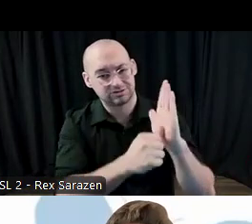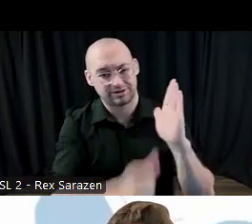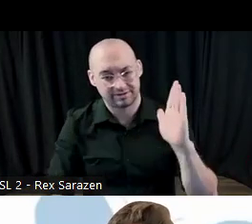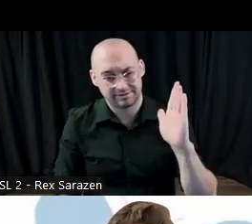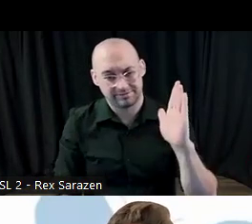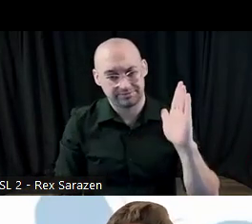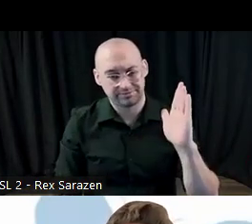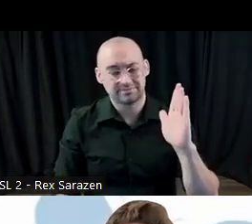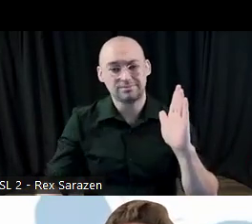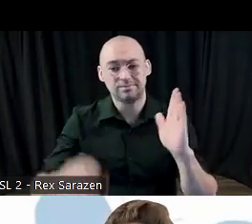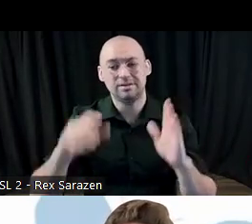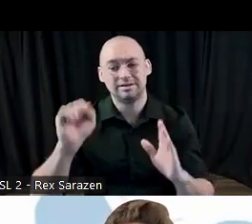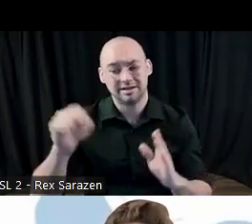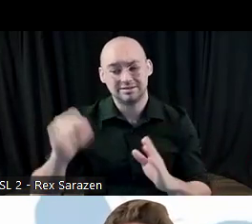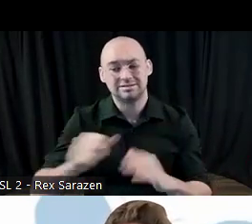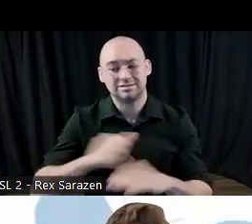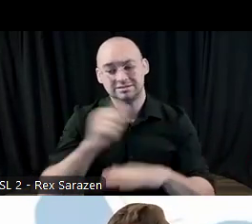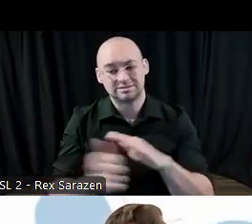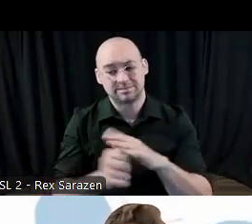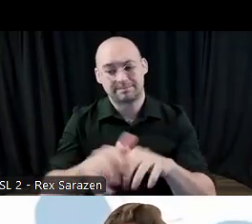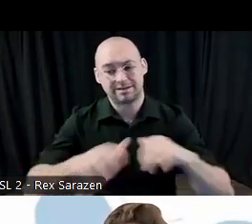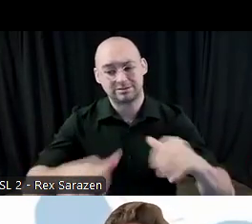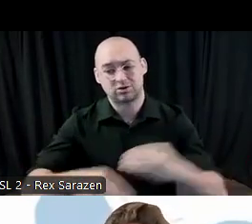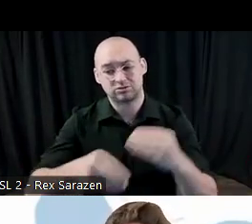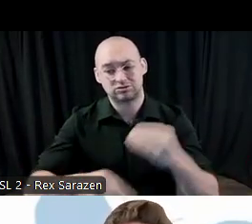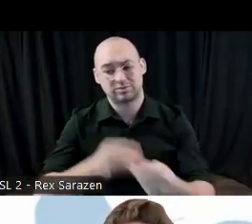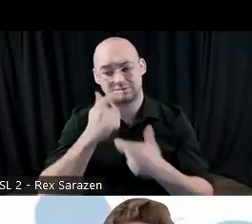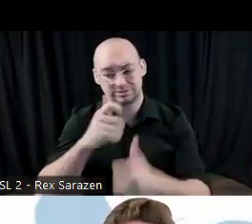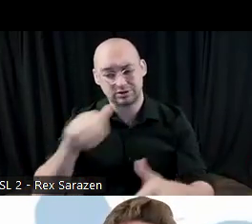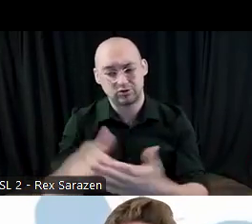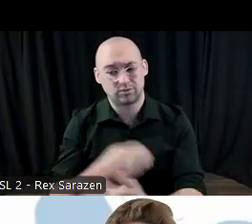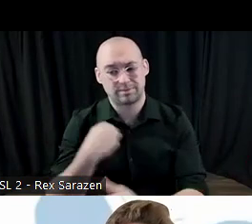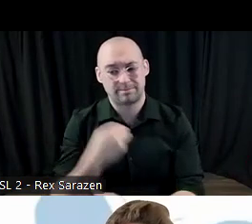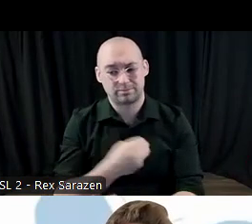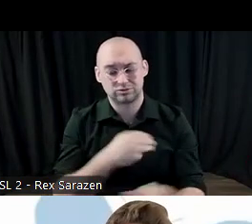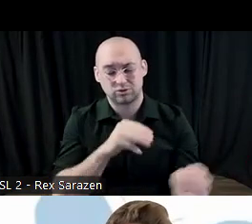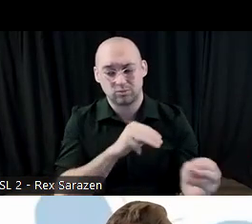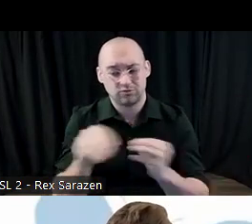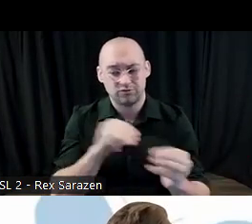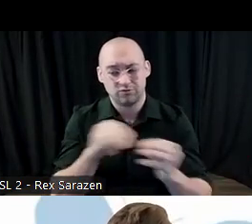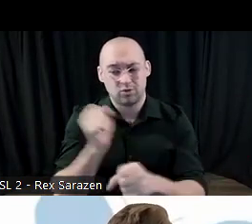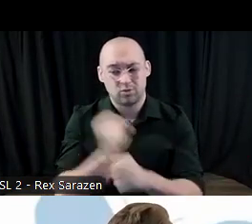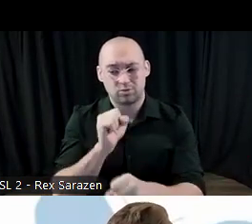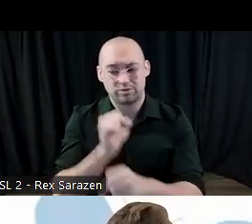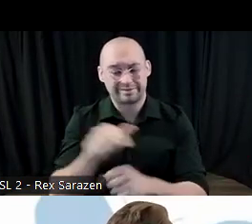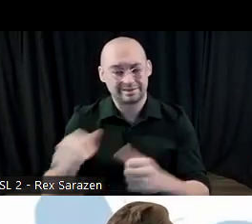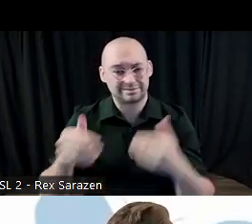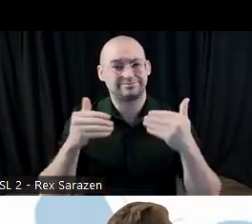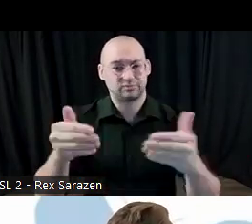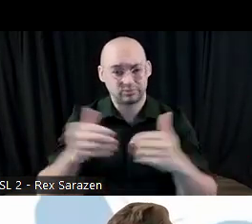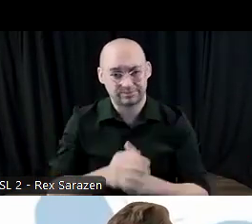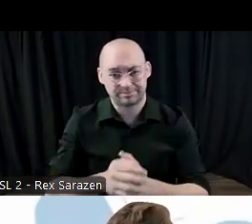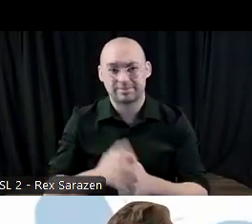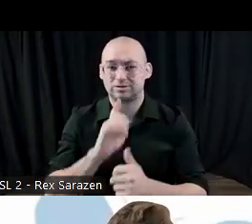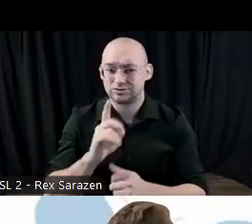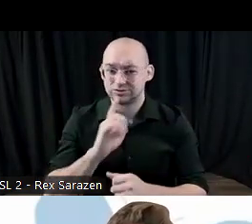Of course, the subcommittees are also always interested in new members to help work on moving these initiatives forward. Certainly, it will